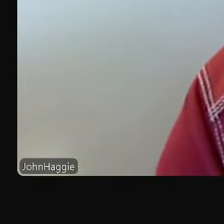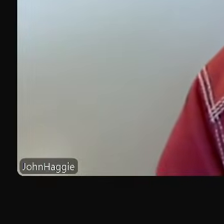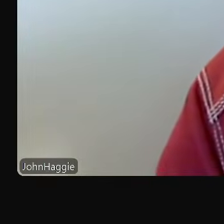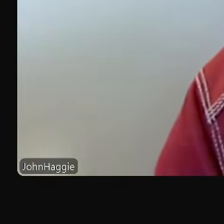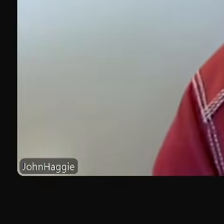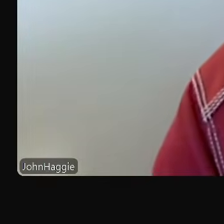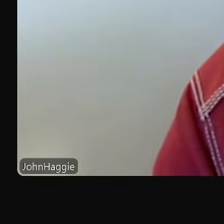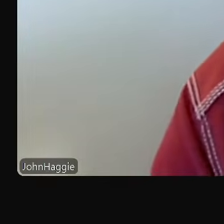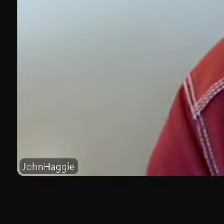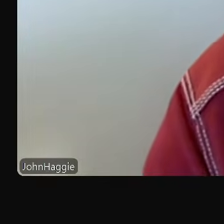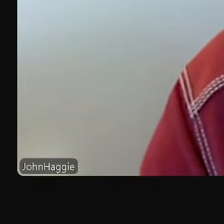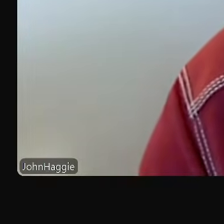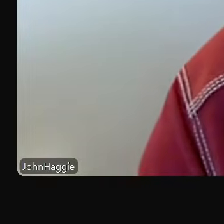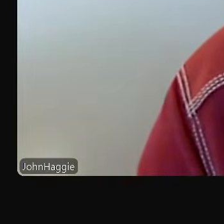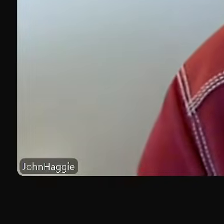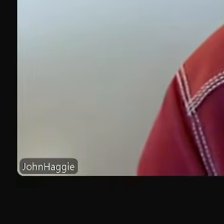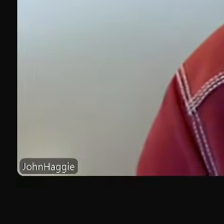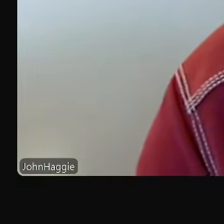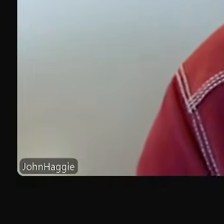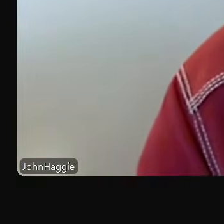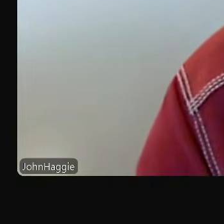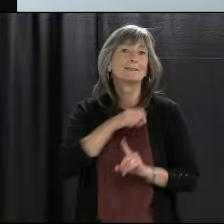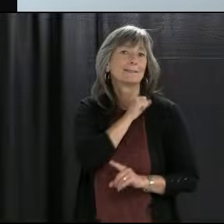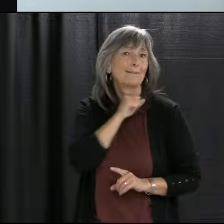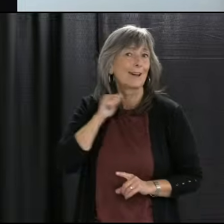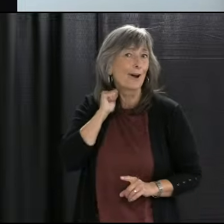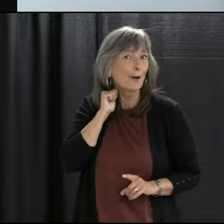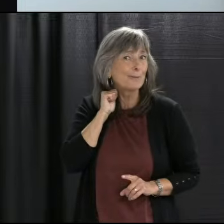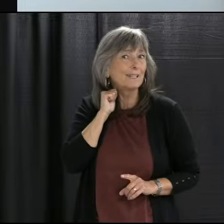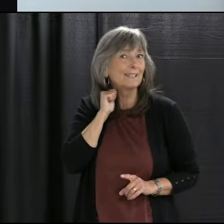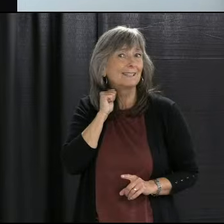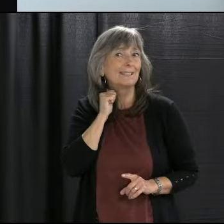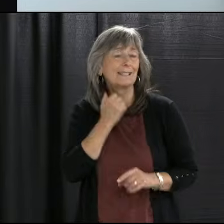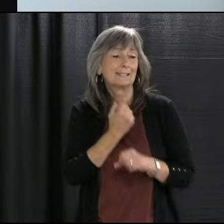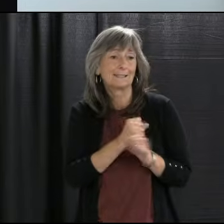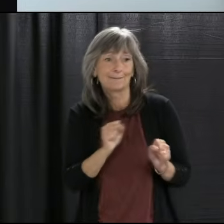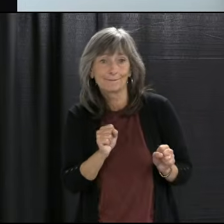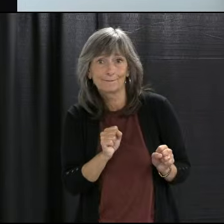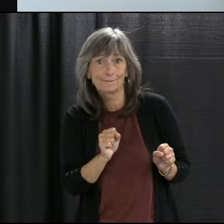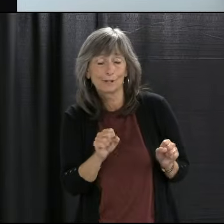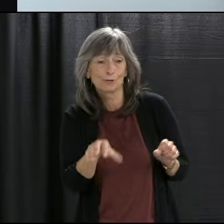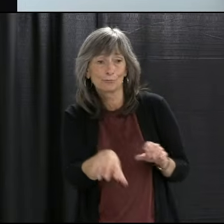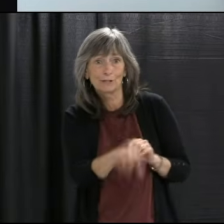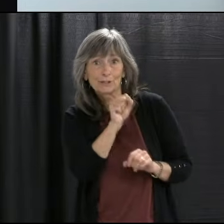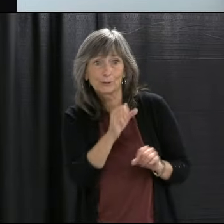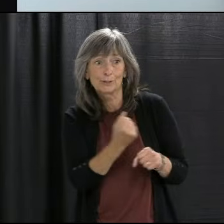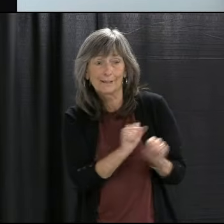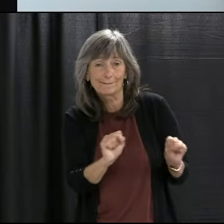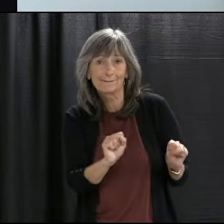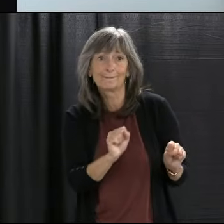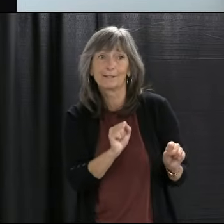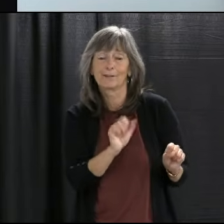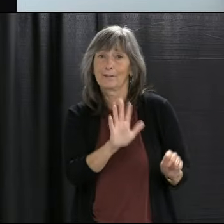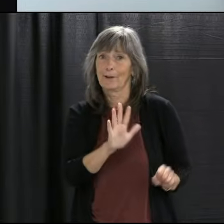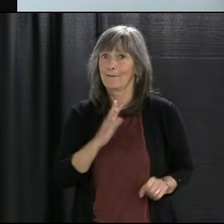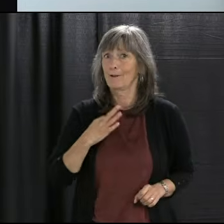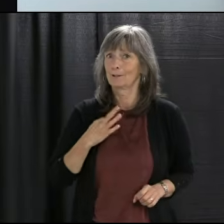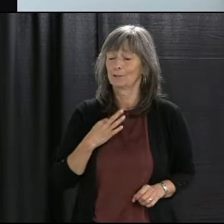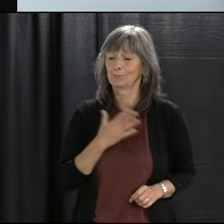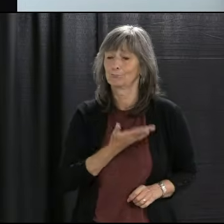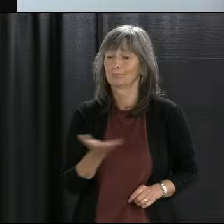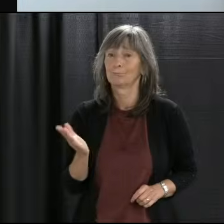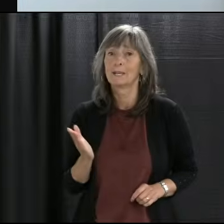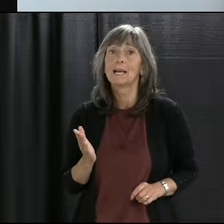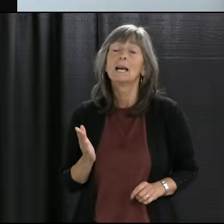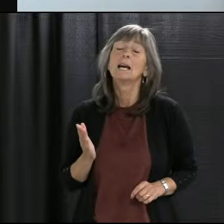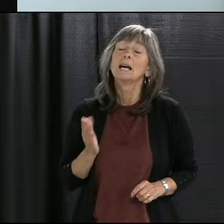fire officer, as well as the Salvation Army and Ground Search and Rescue for their volunteers. I think it's also worth pointing out at this